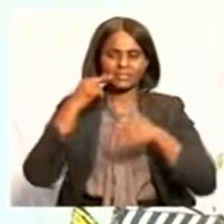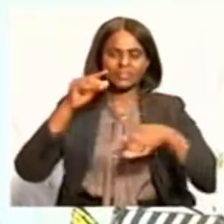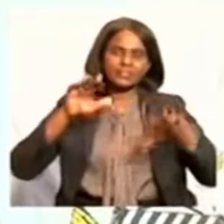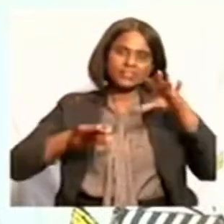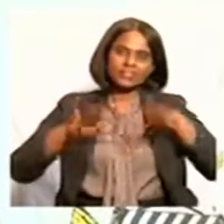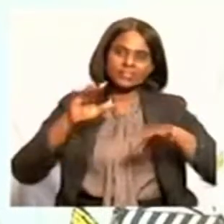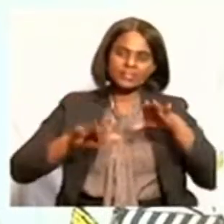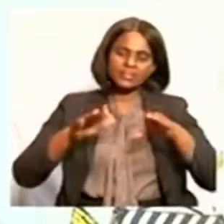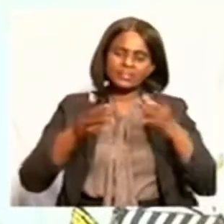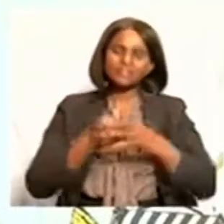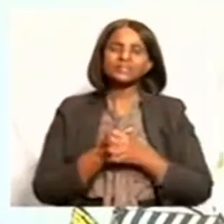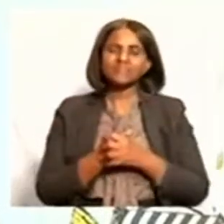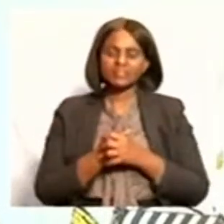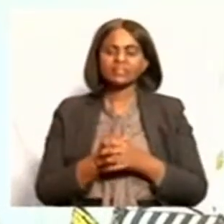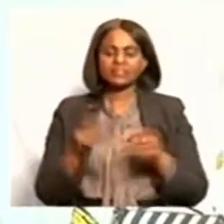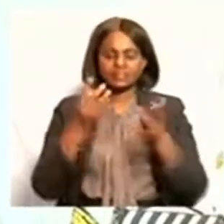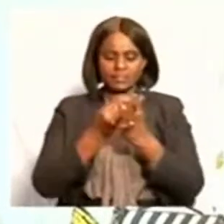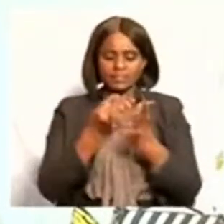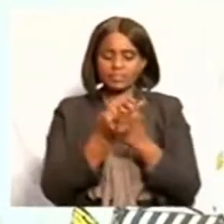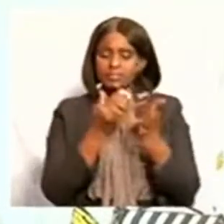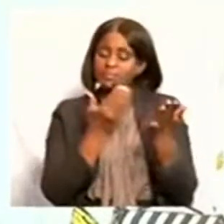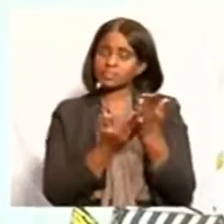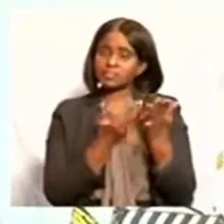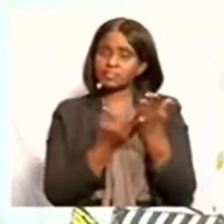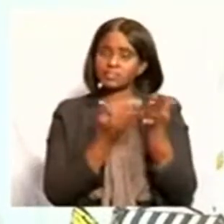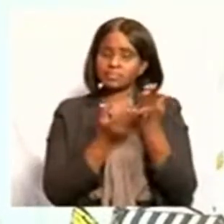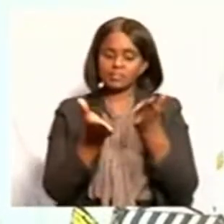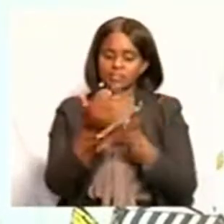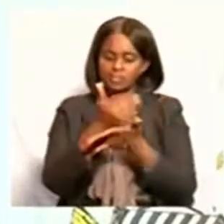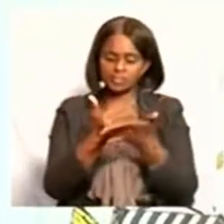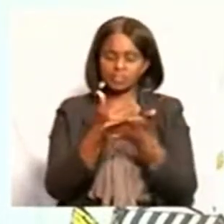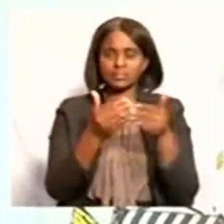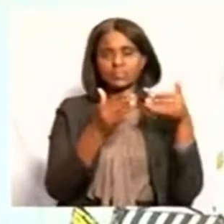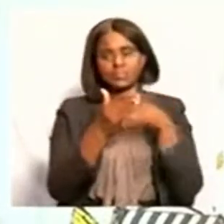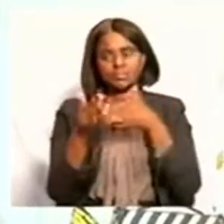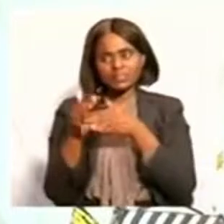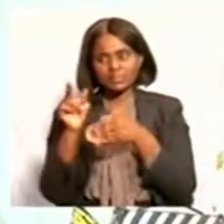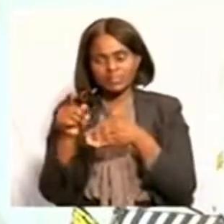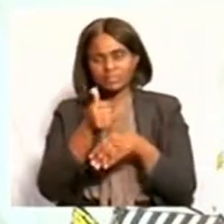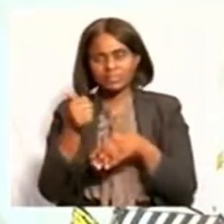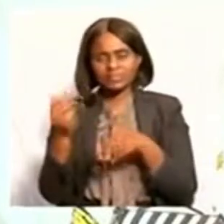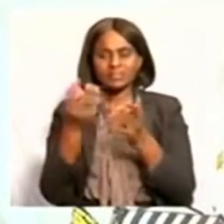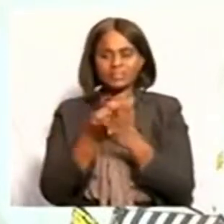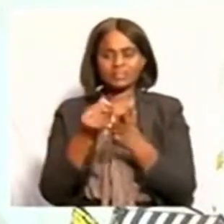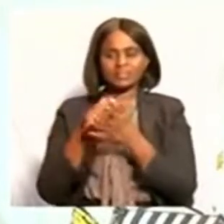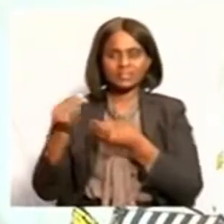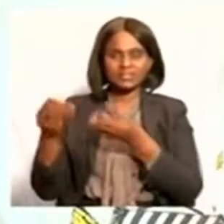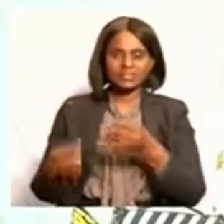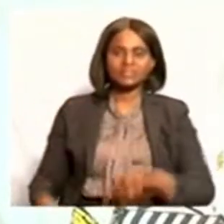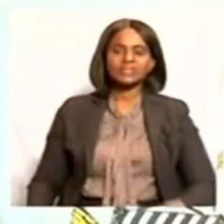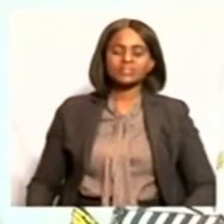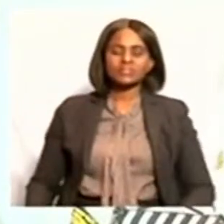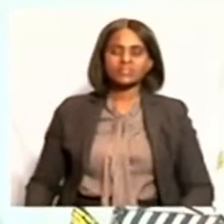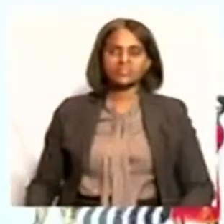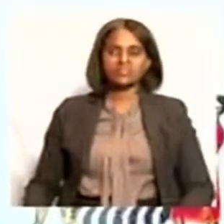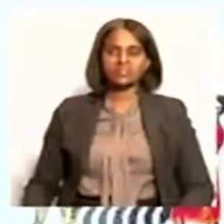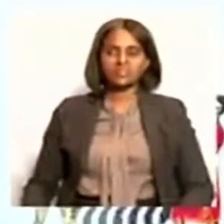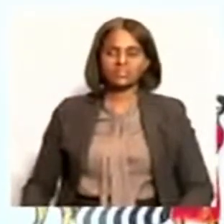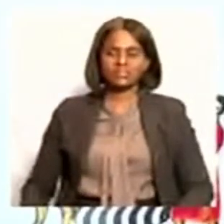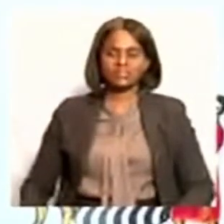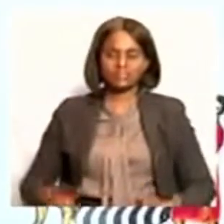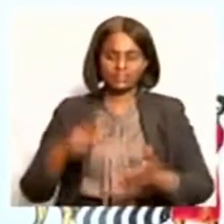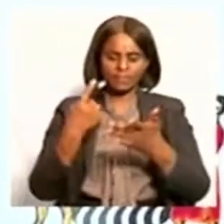sheet, revenue collection against expenditure collection? Okay, first of all,